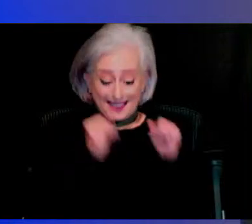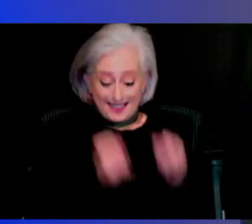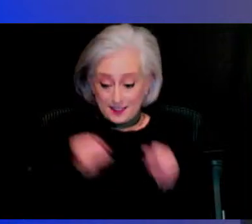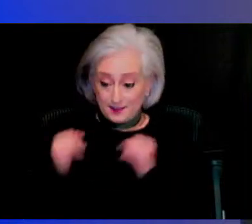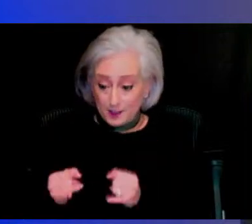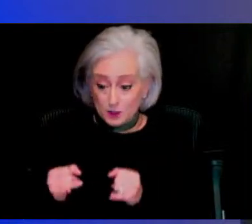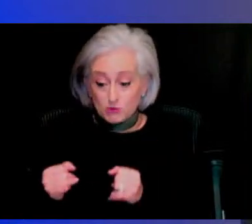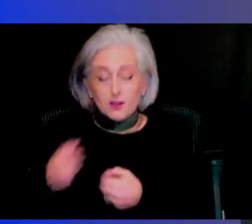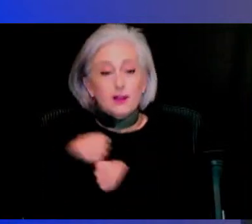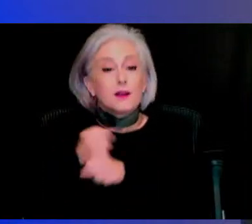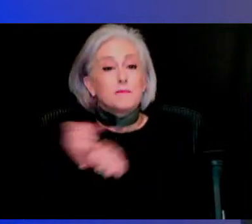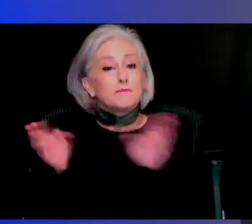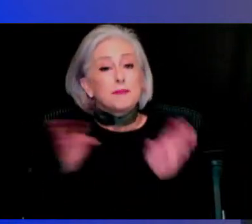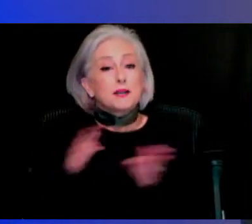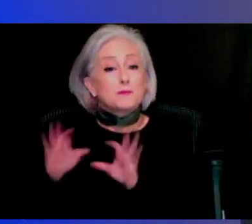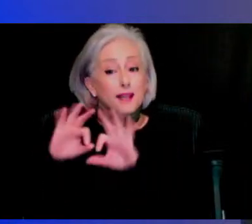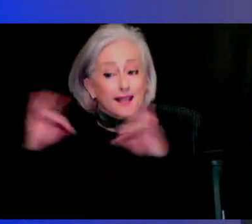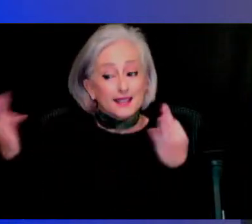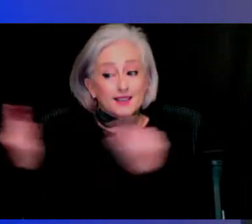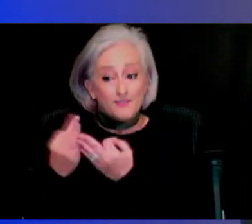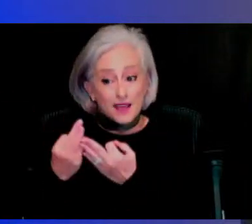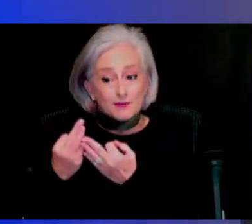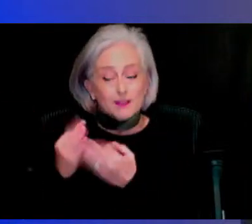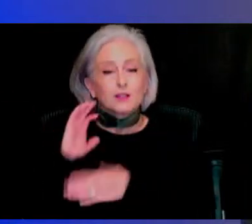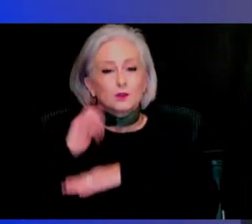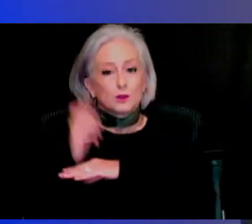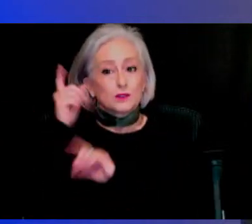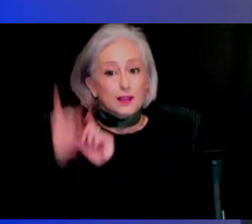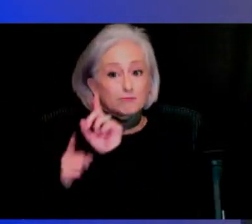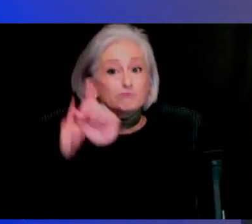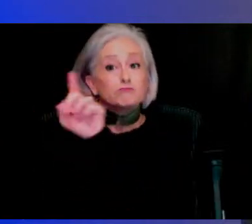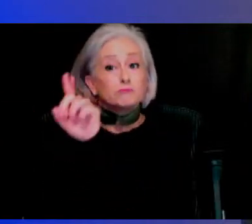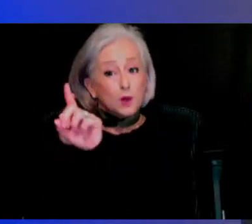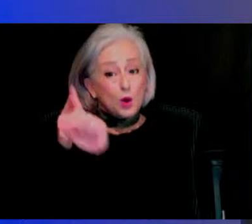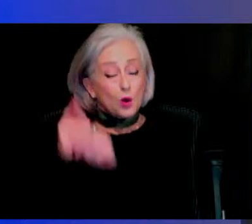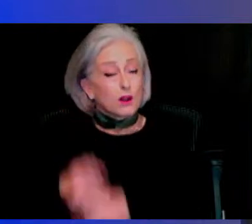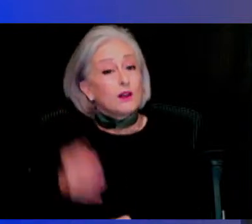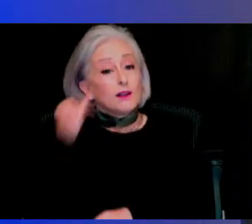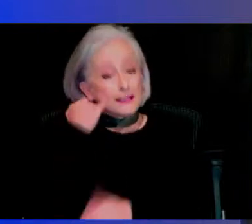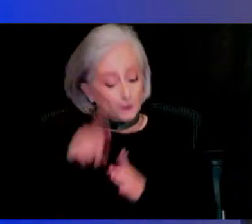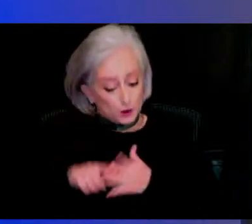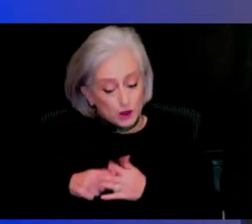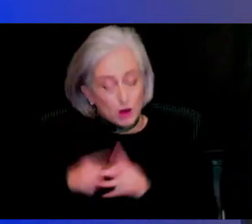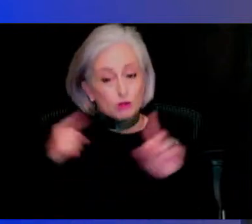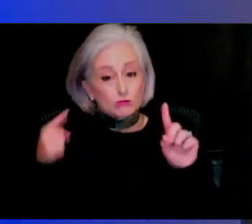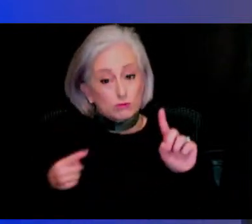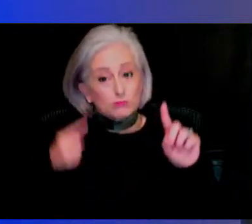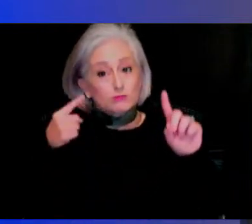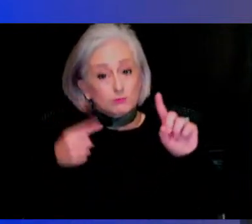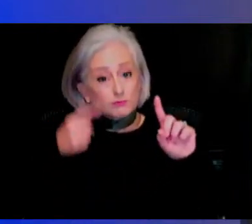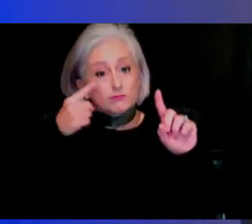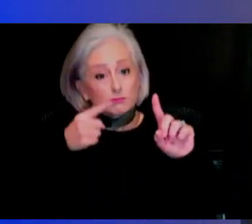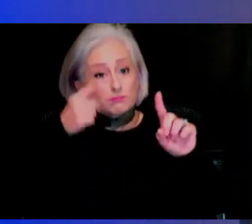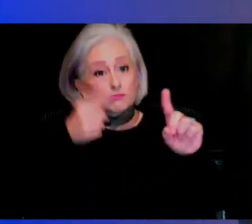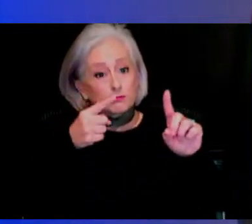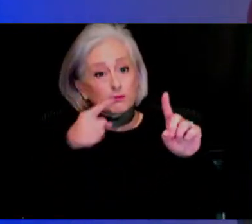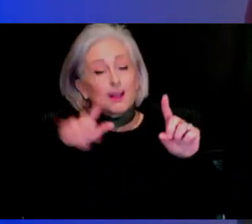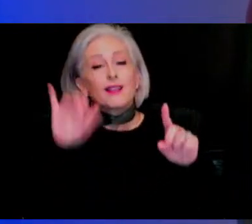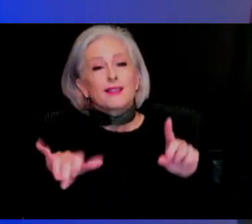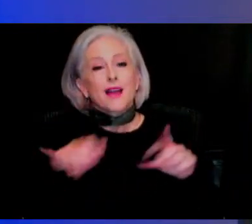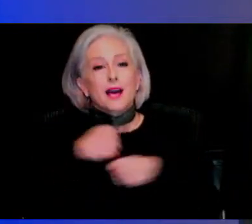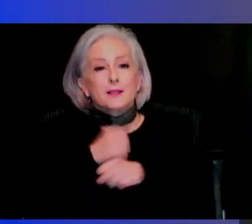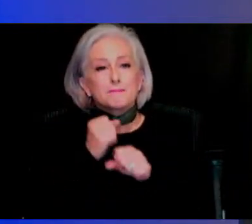towards. I think when we have the ability to work towards things and we accomplish them, that creates a very, what do I want to